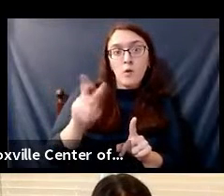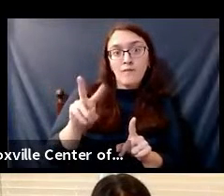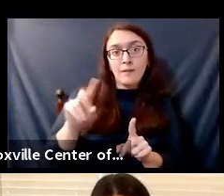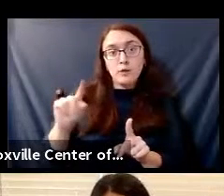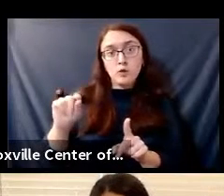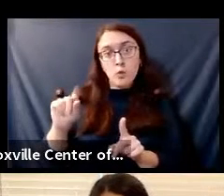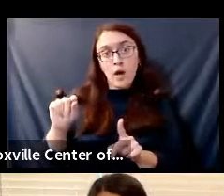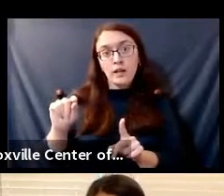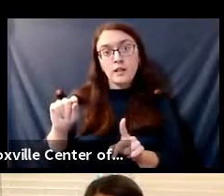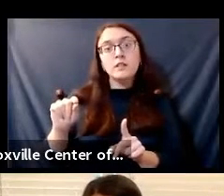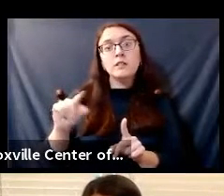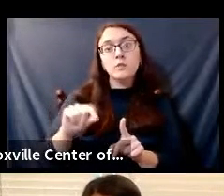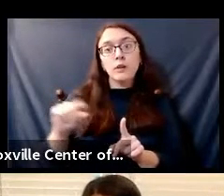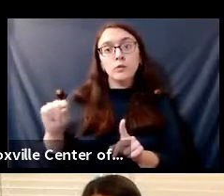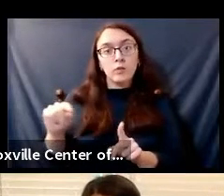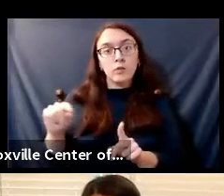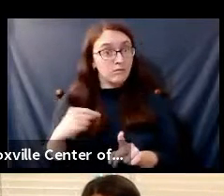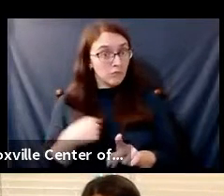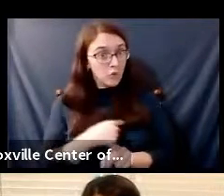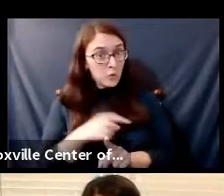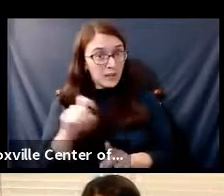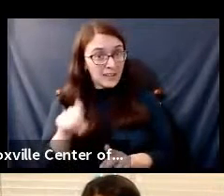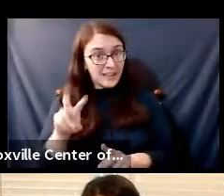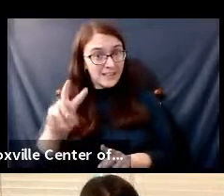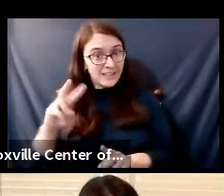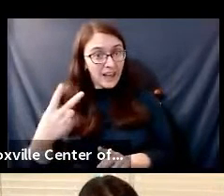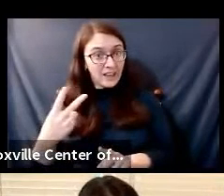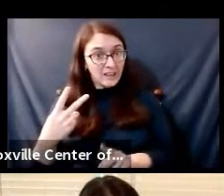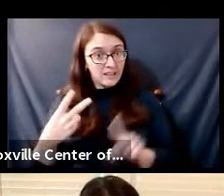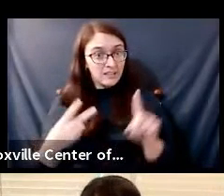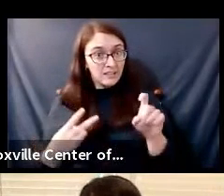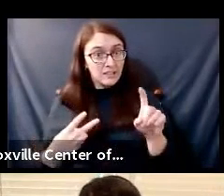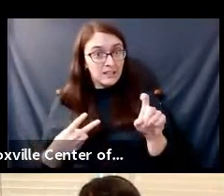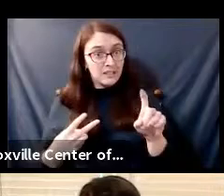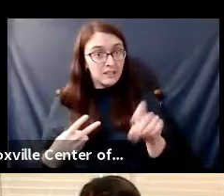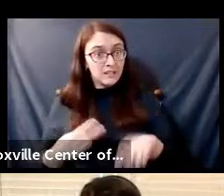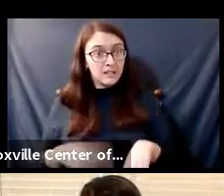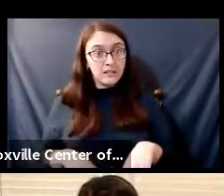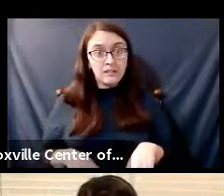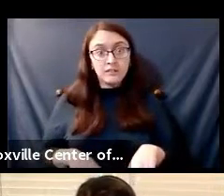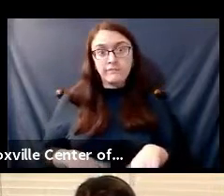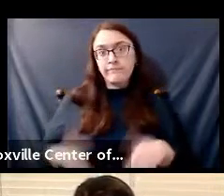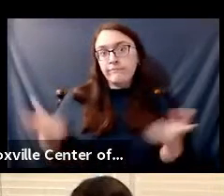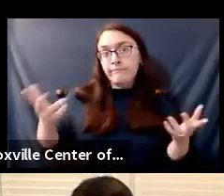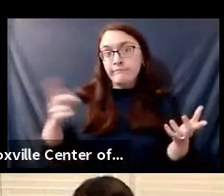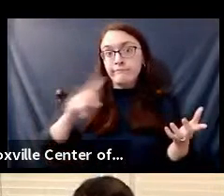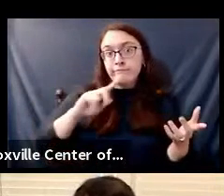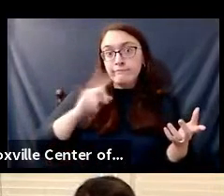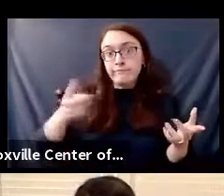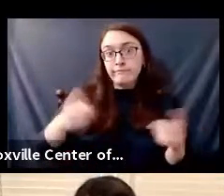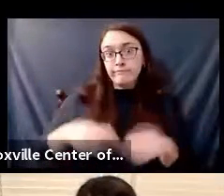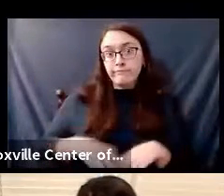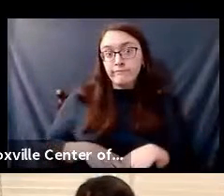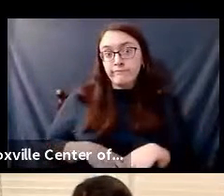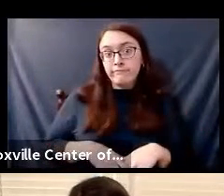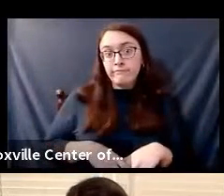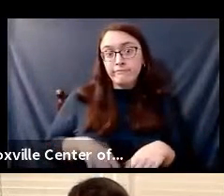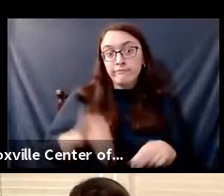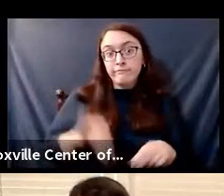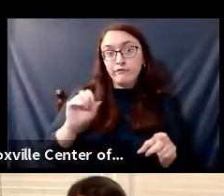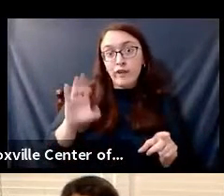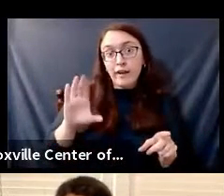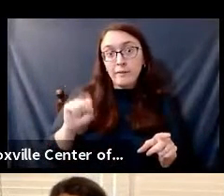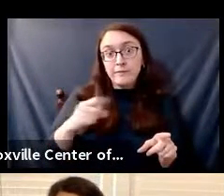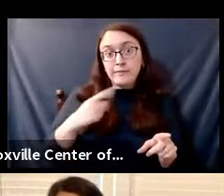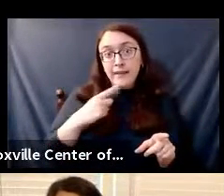Okay, that's fine. I don't know if do we need a second for that? Sure. Make a motion that we add approval of the